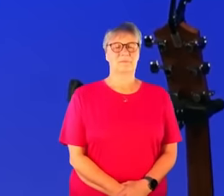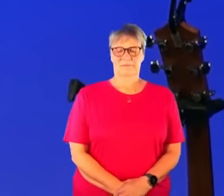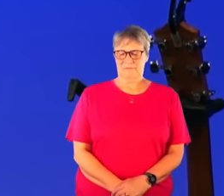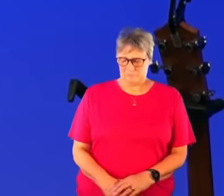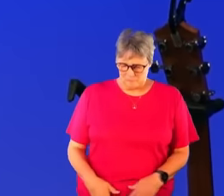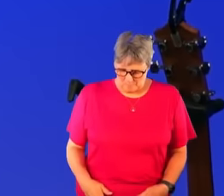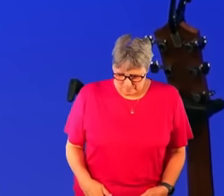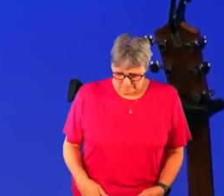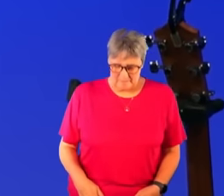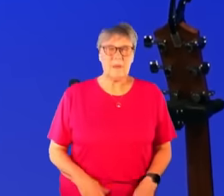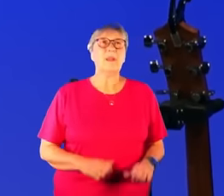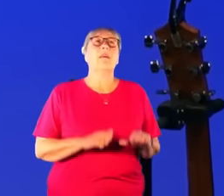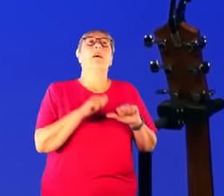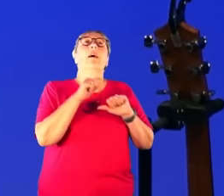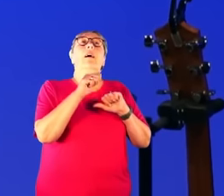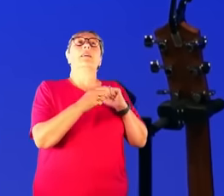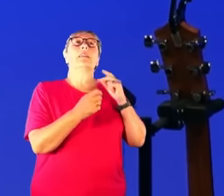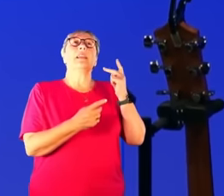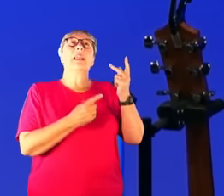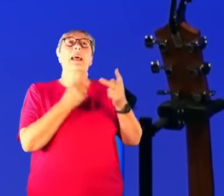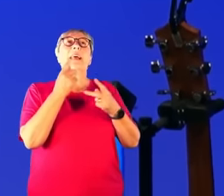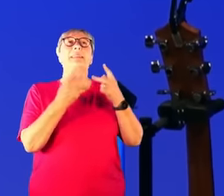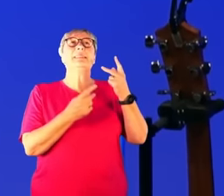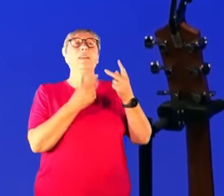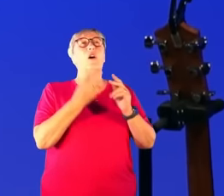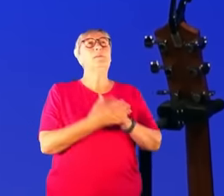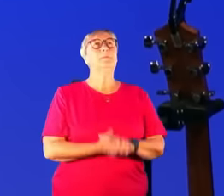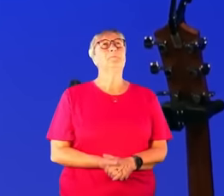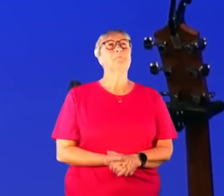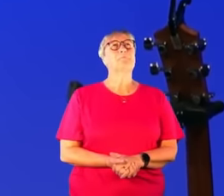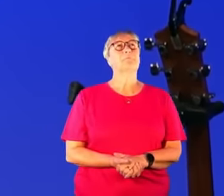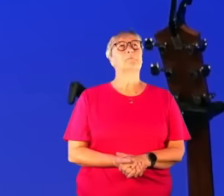This next song is a song that